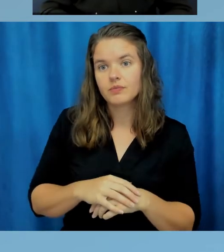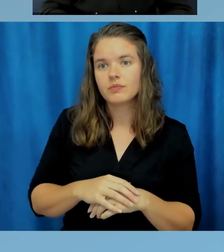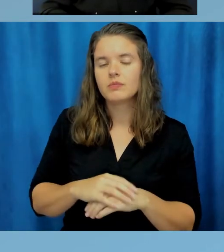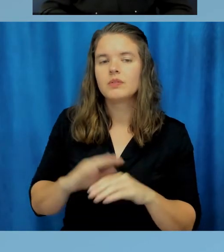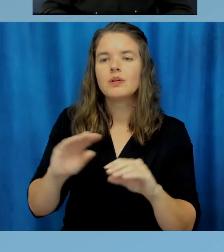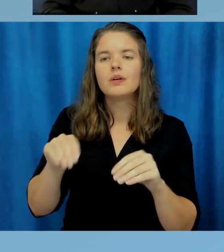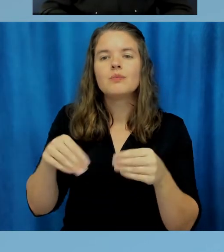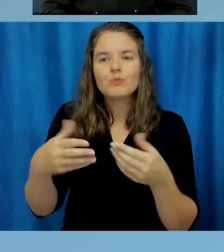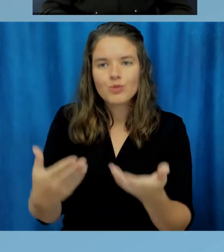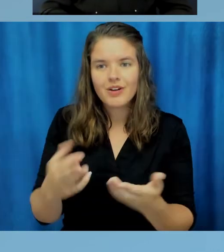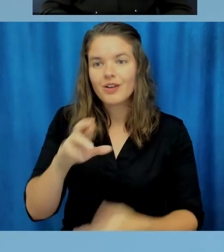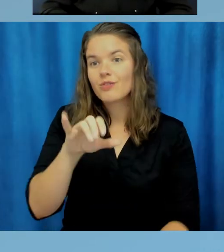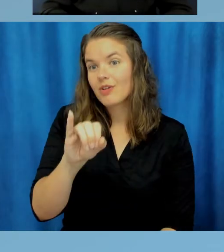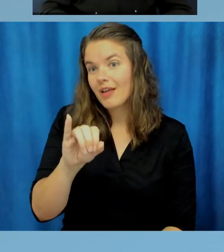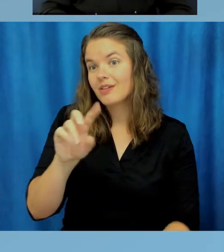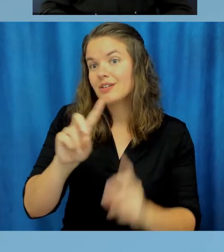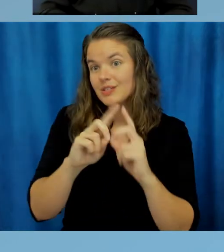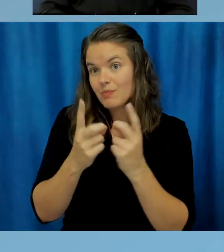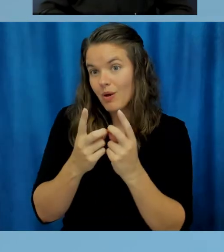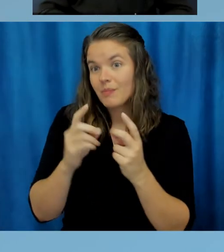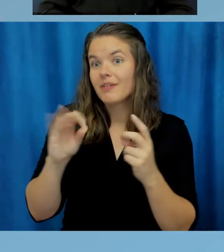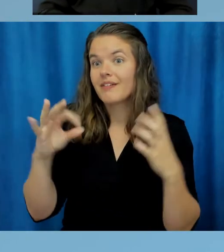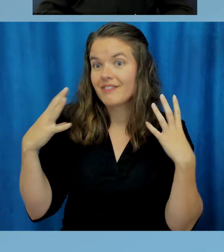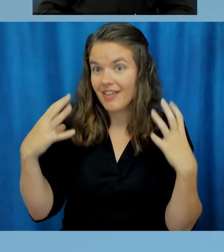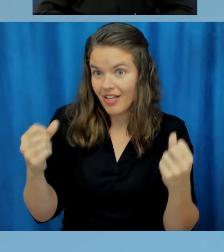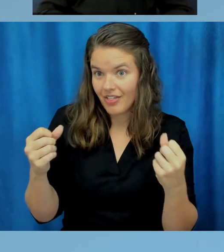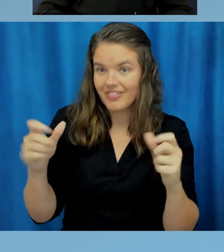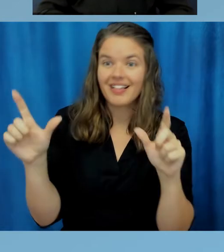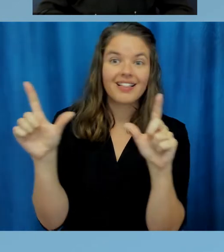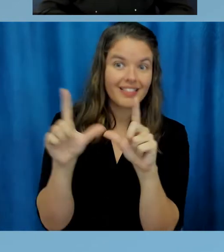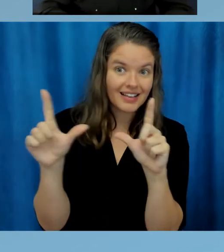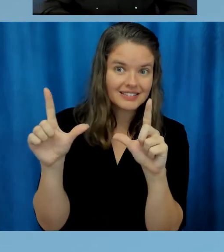Provide Rhode Island Department of Health licensed interpreters.